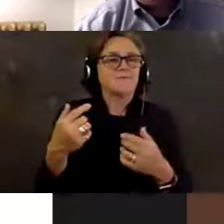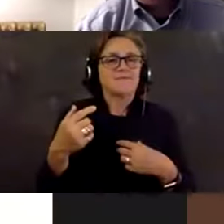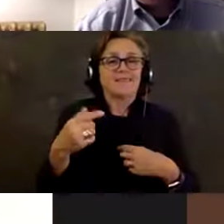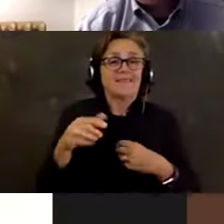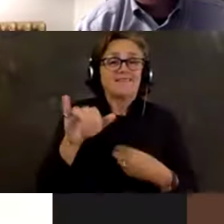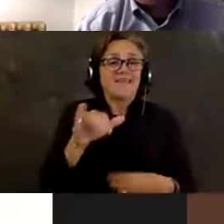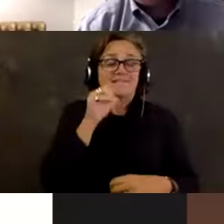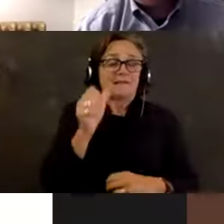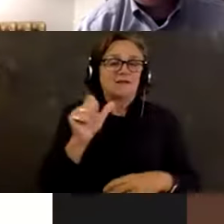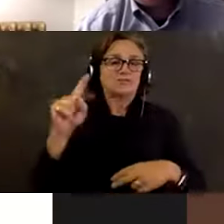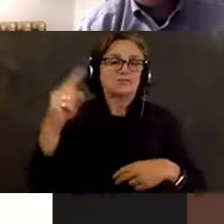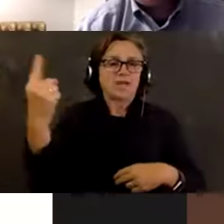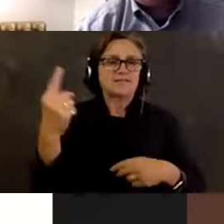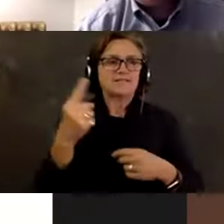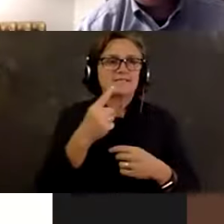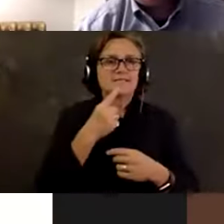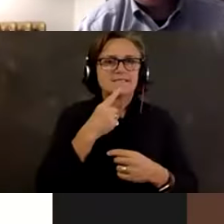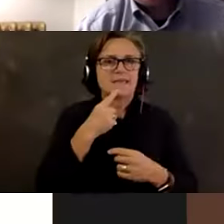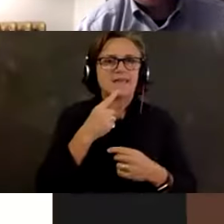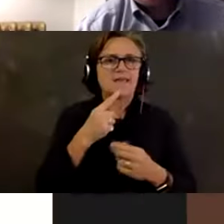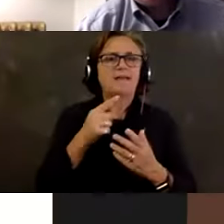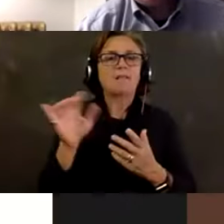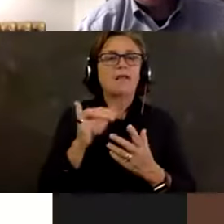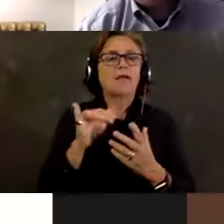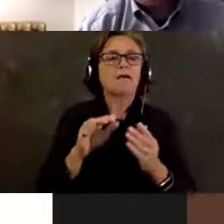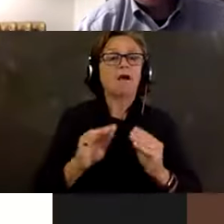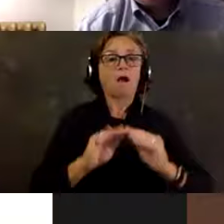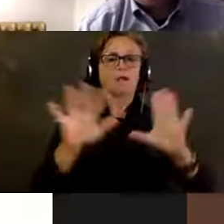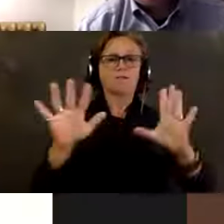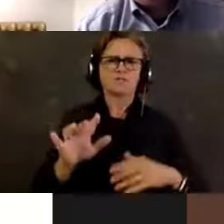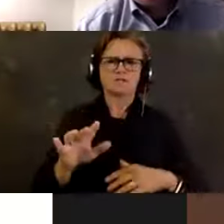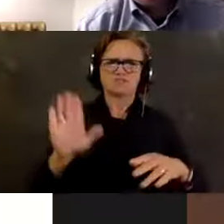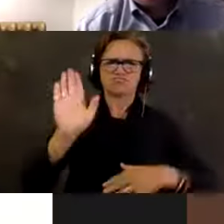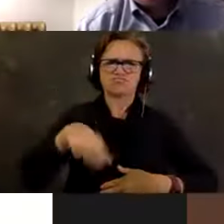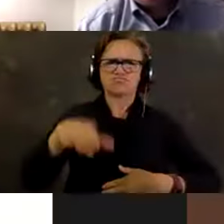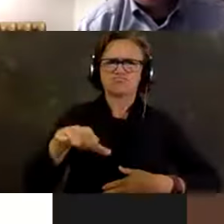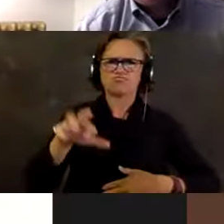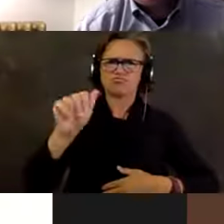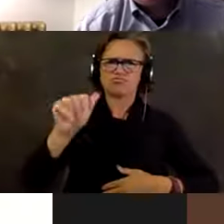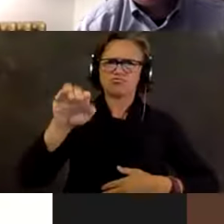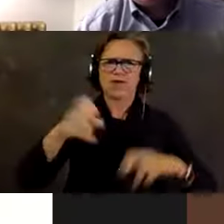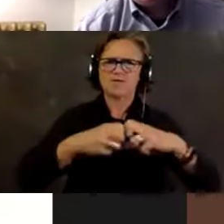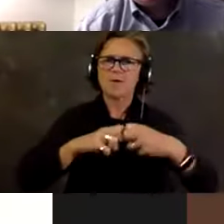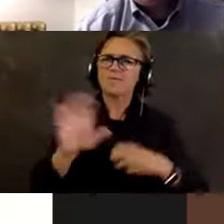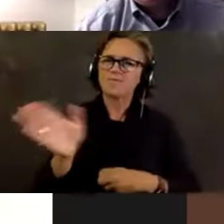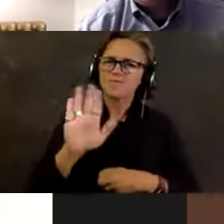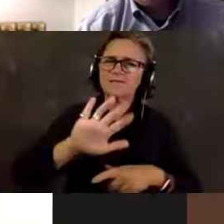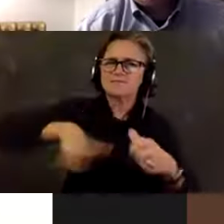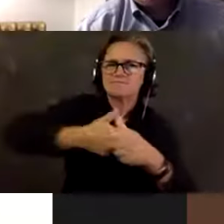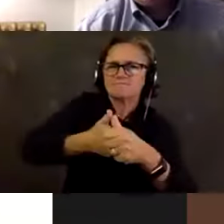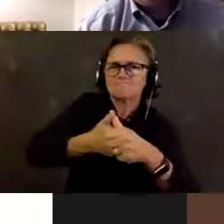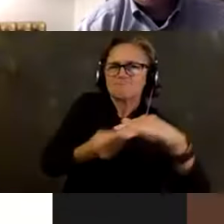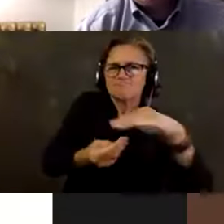directly saying, there's a race problem or there's a problem, with representation. But what it's doing is that it